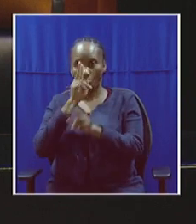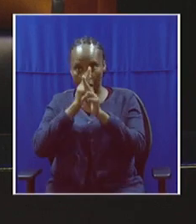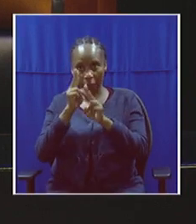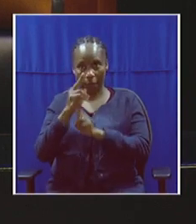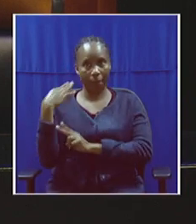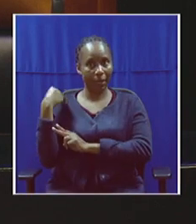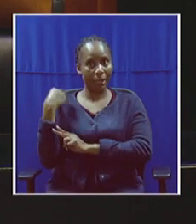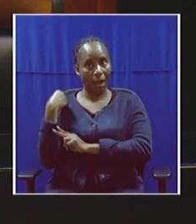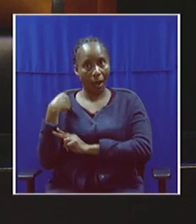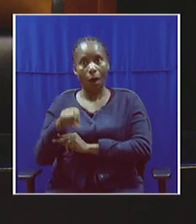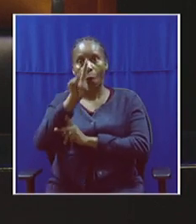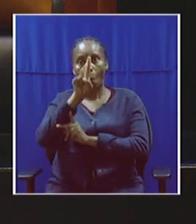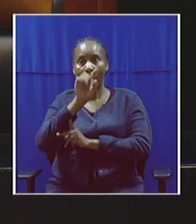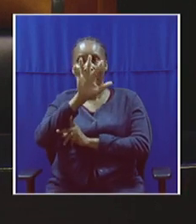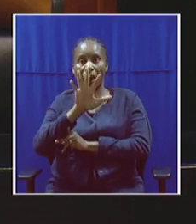Minister